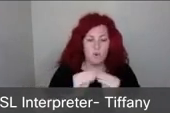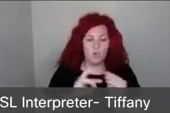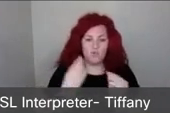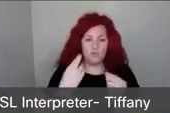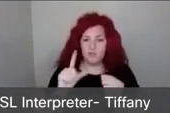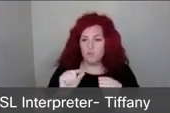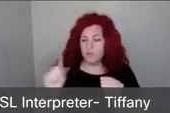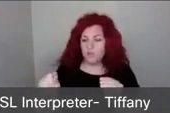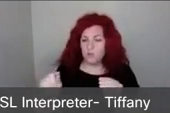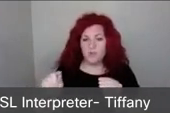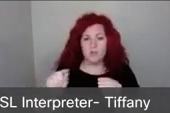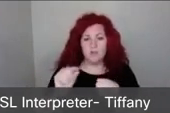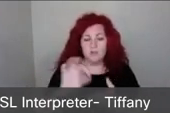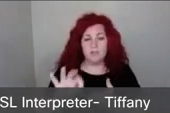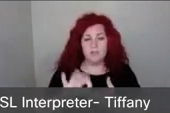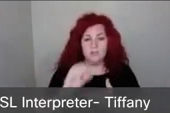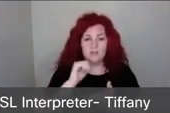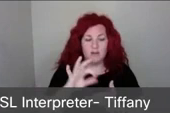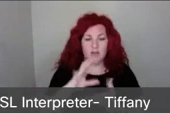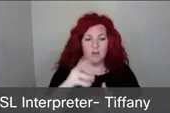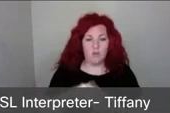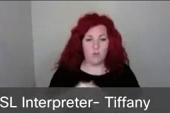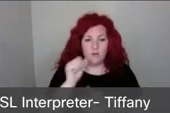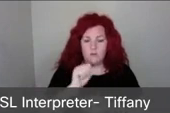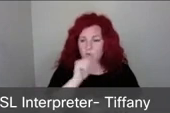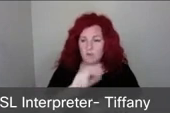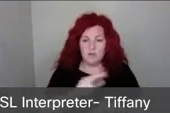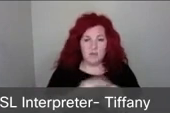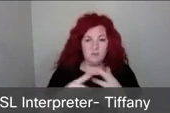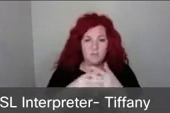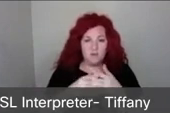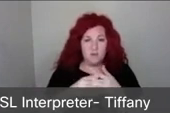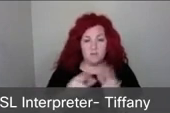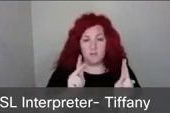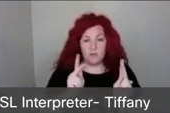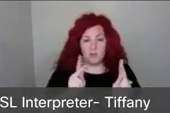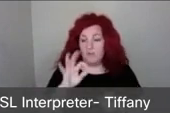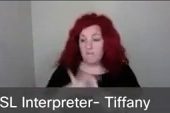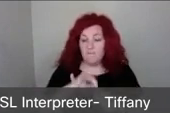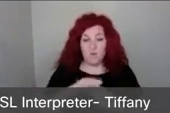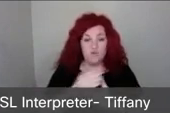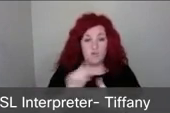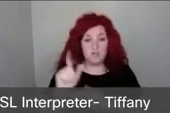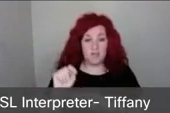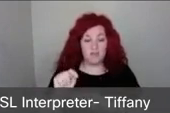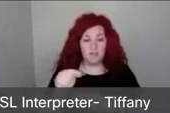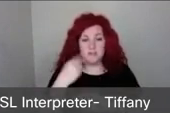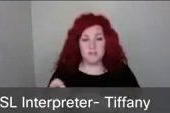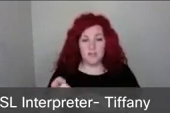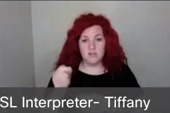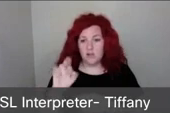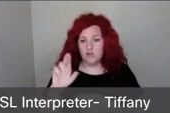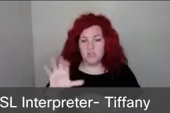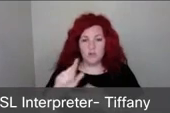census undercounted Arizona's Native American population. The Voting Rights Act instructs the IRC to use its lawful discretion